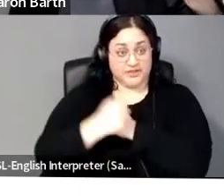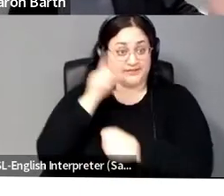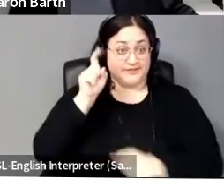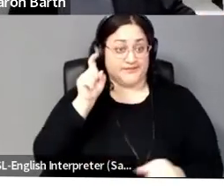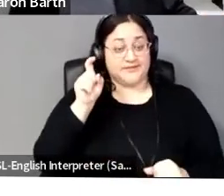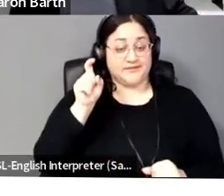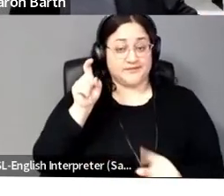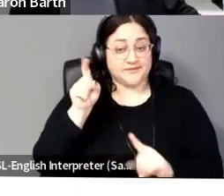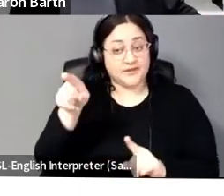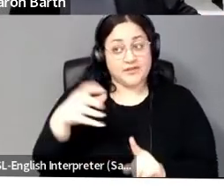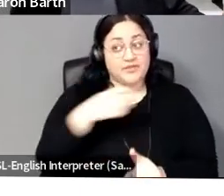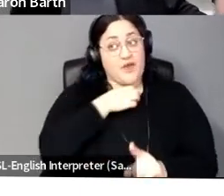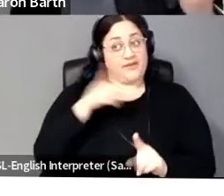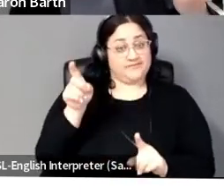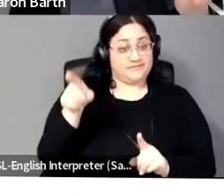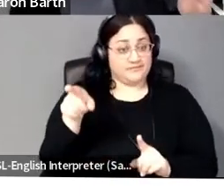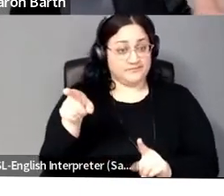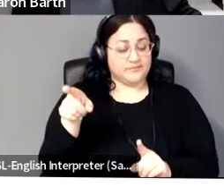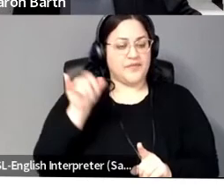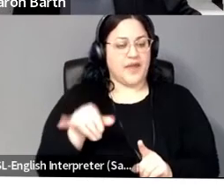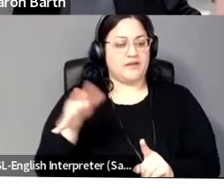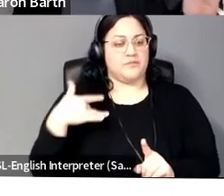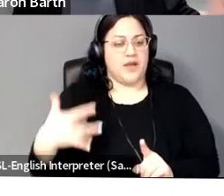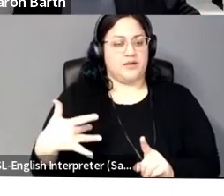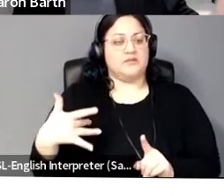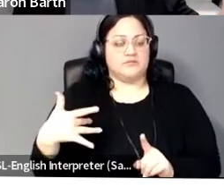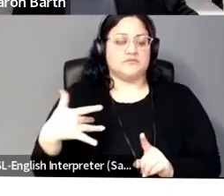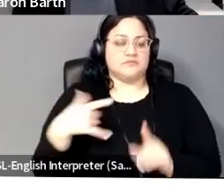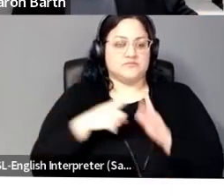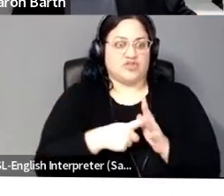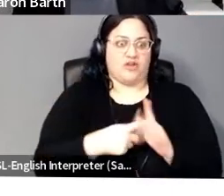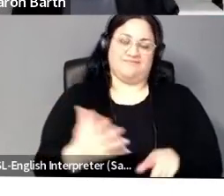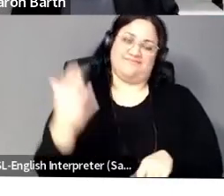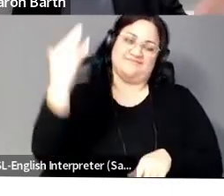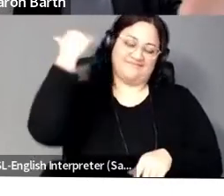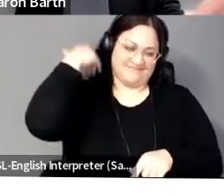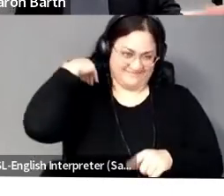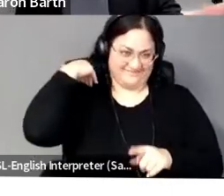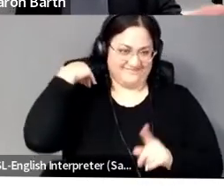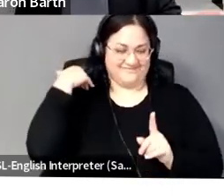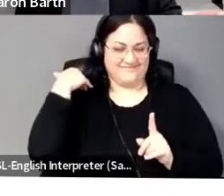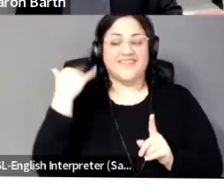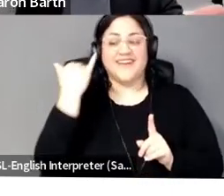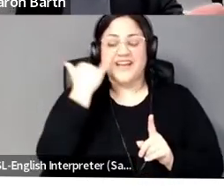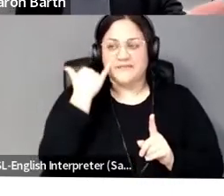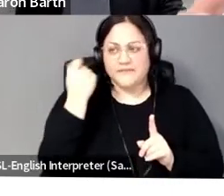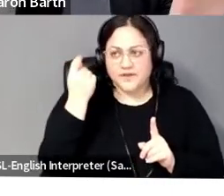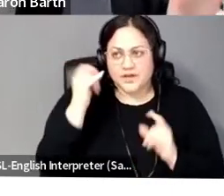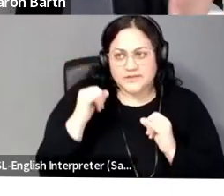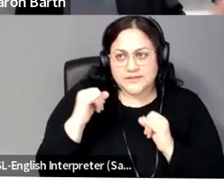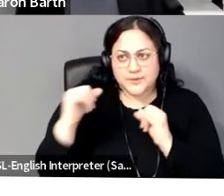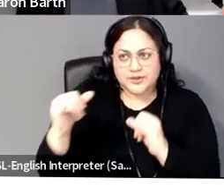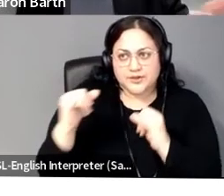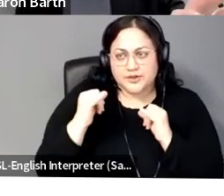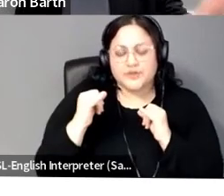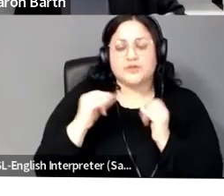thing similar to me? Well, then it's very likely to be friendly. And if it's dissimilar to me, then it's